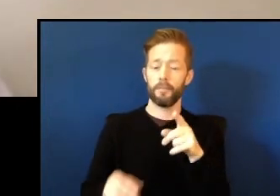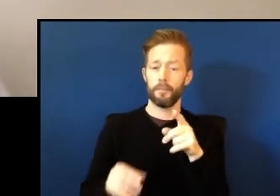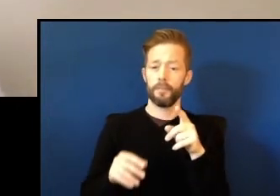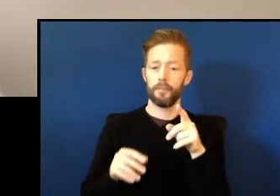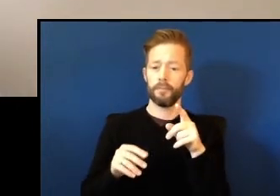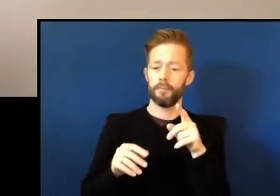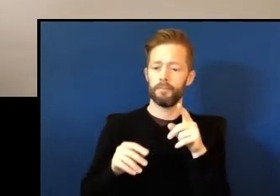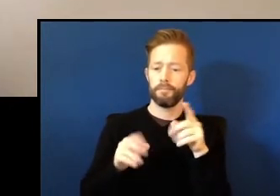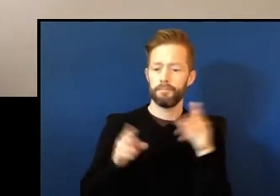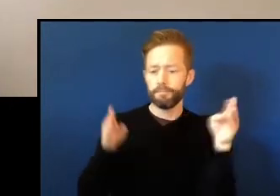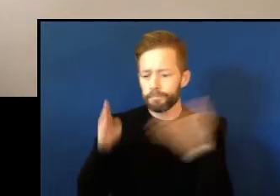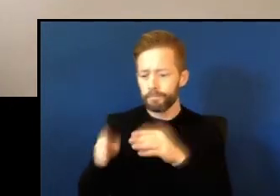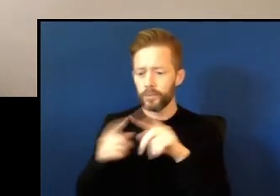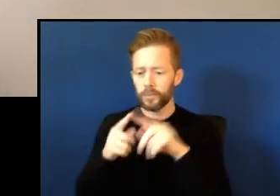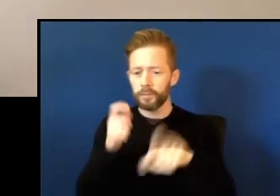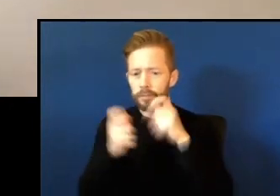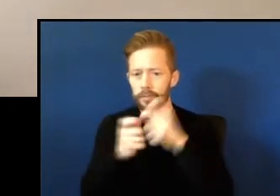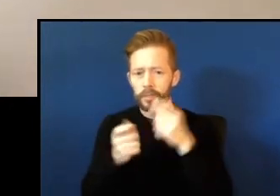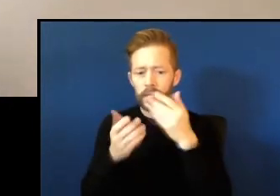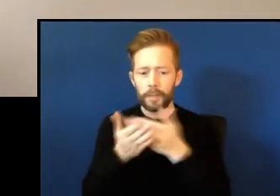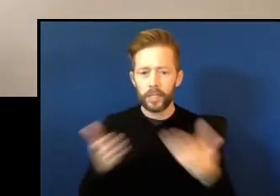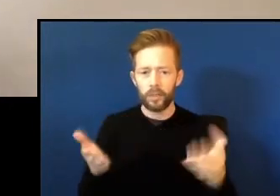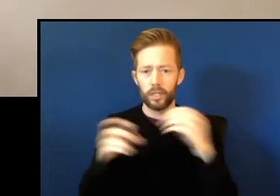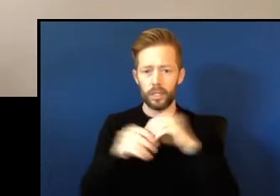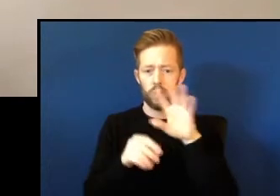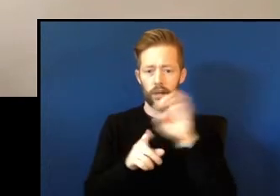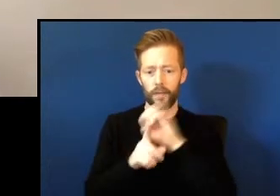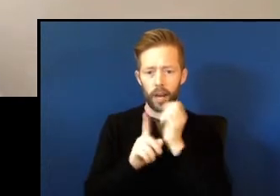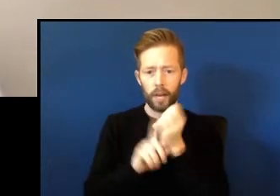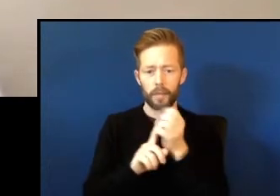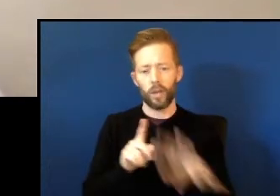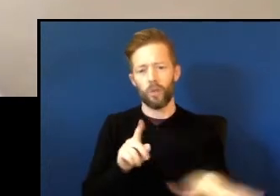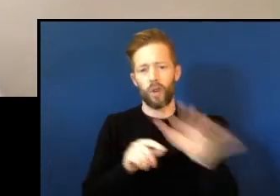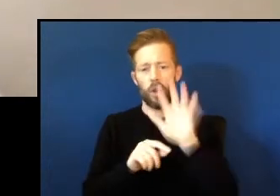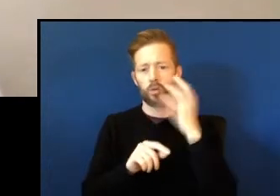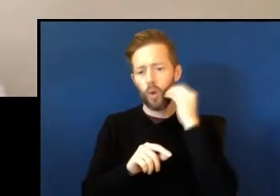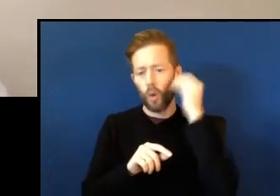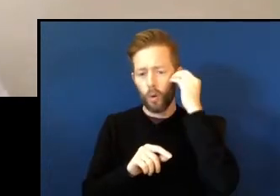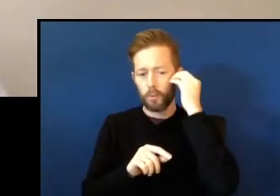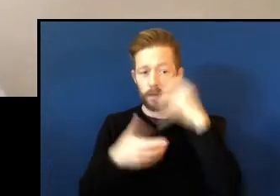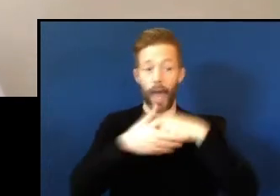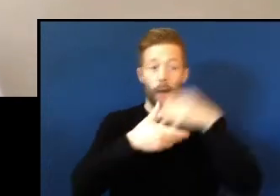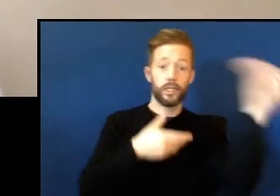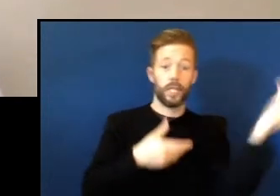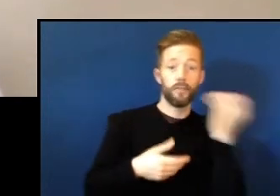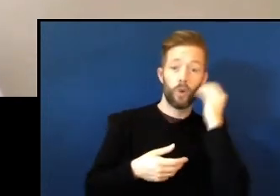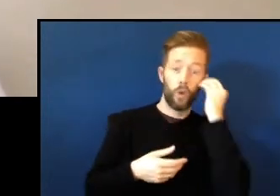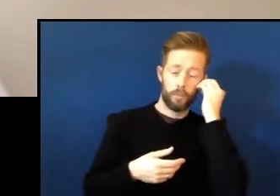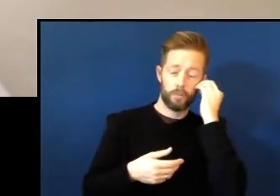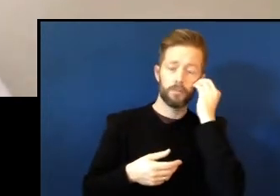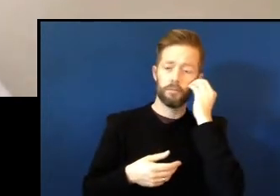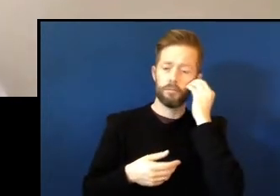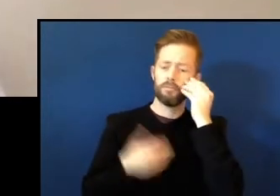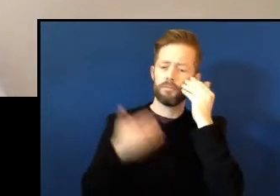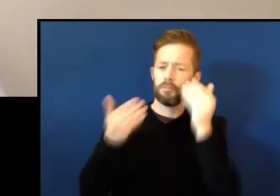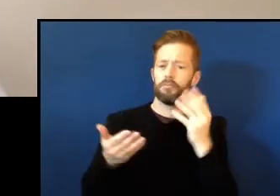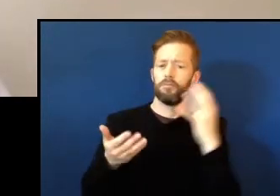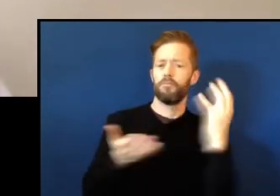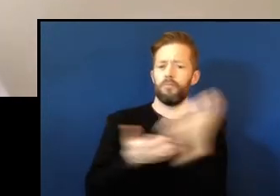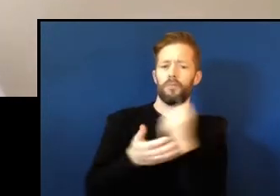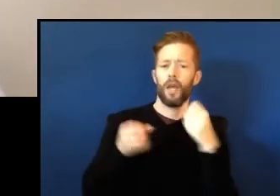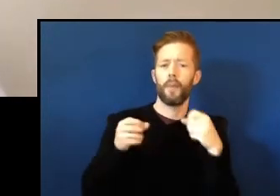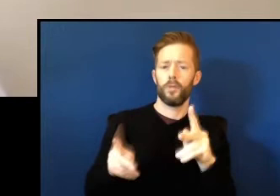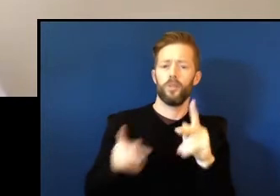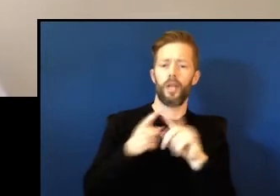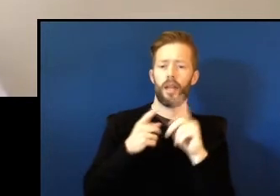towards specific materials in your environment, around your home, outside of your home. Take those opportunities